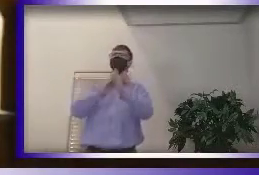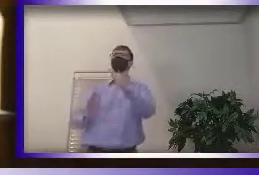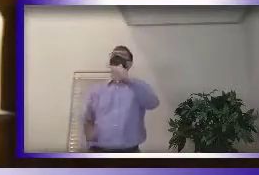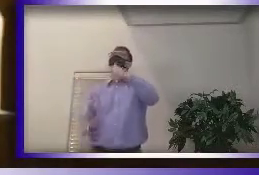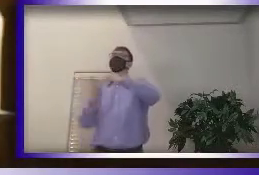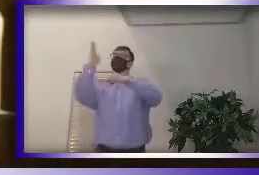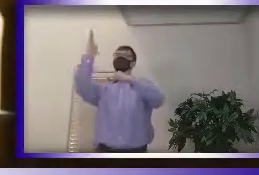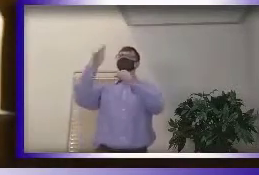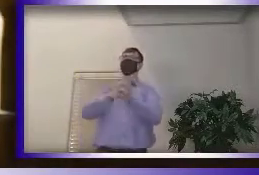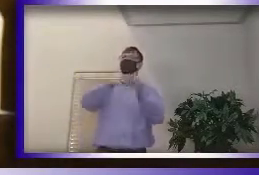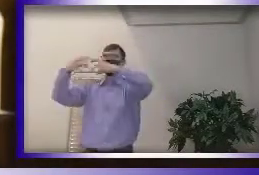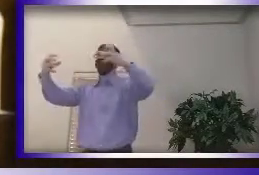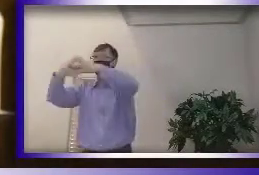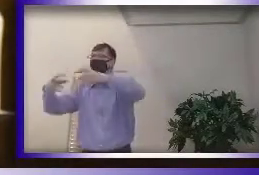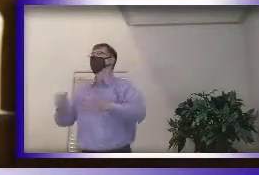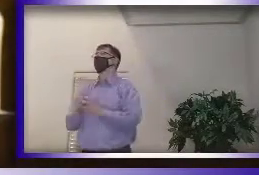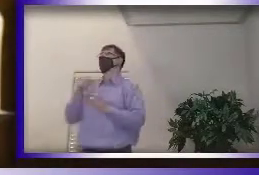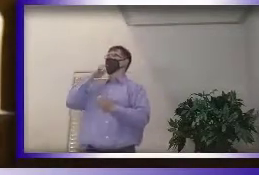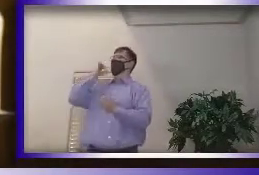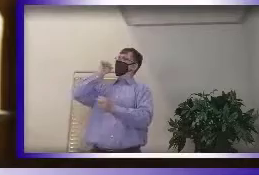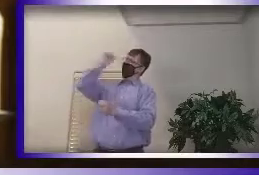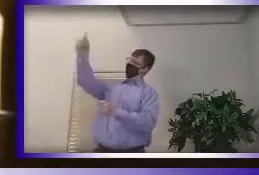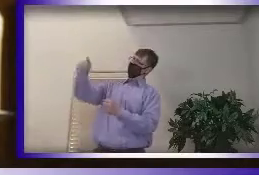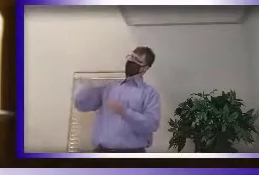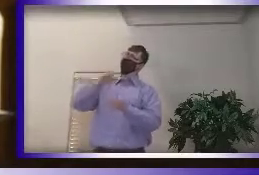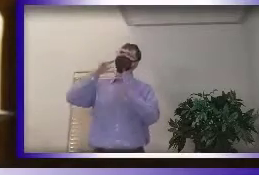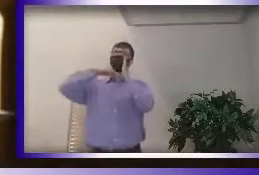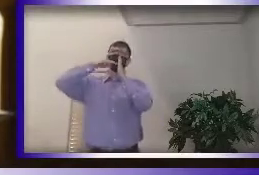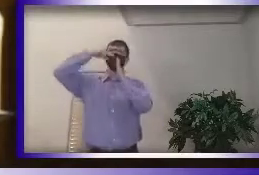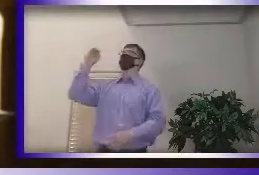reporting because puppies were born safely.